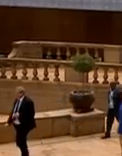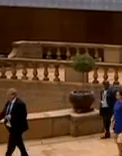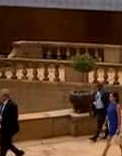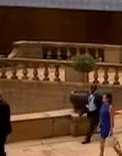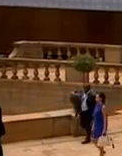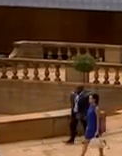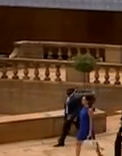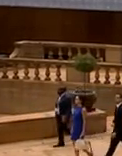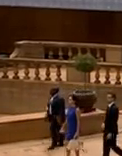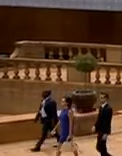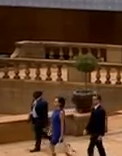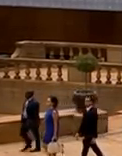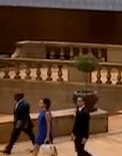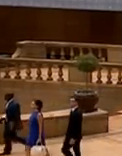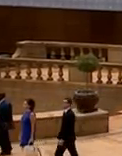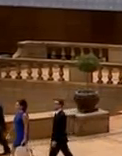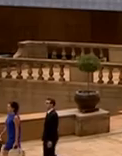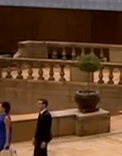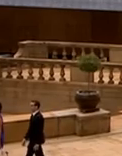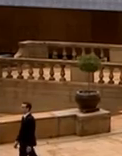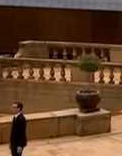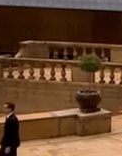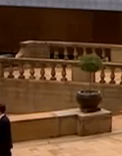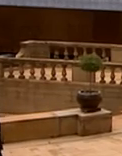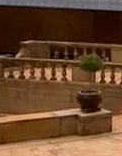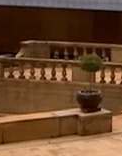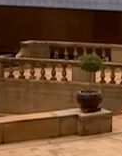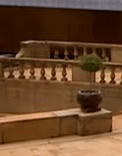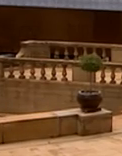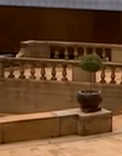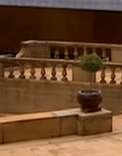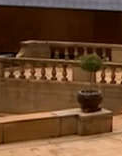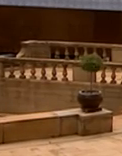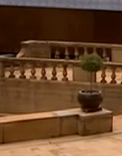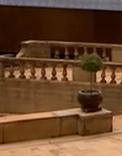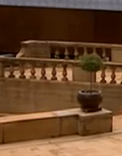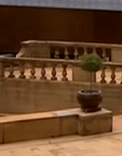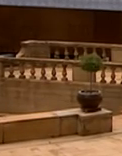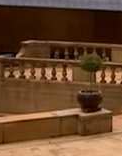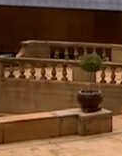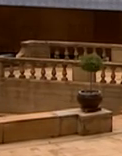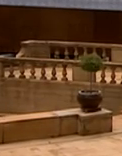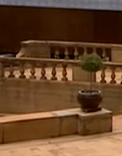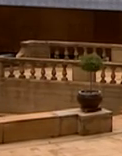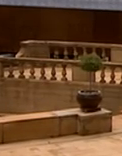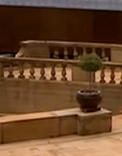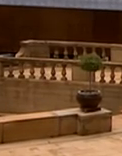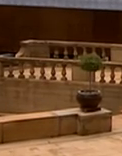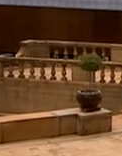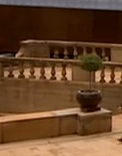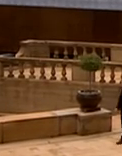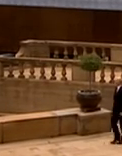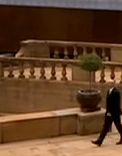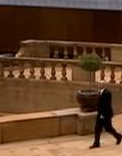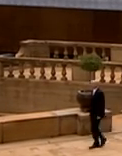Excellency Joyce Banda, the President of Malawi. We've also got from Lebanon, His Excellency Mr. Najib Mikati, the